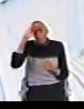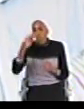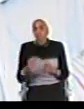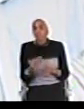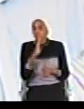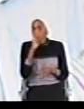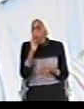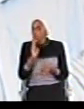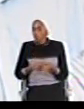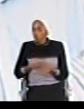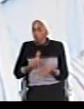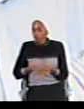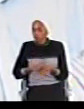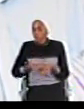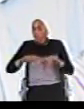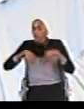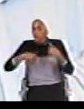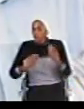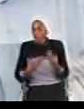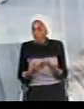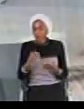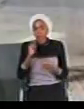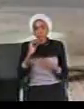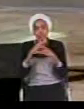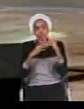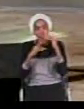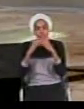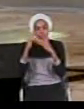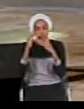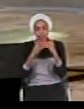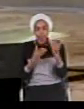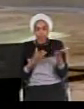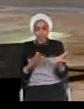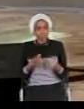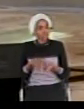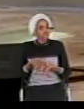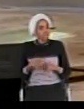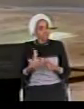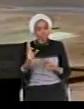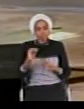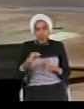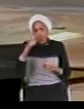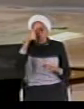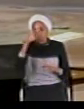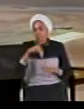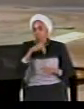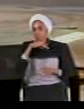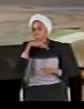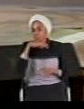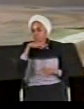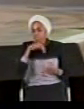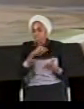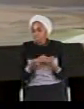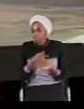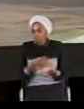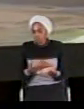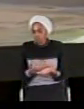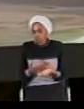heed how he buildeth thereupon. Let no one adulterate that